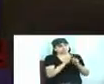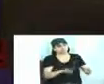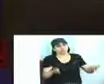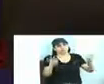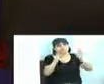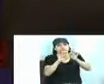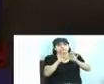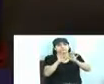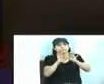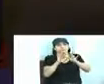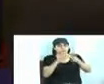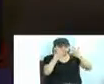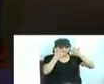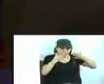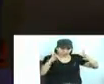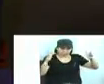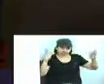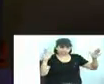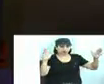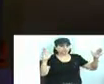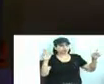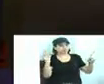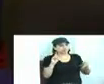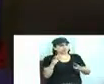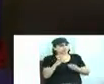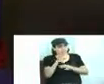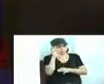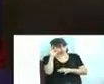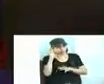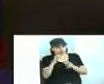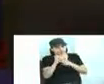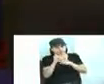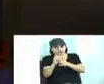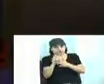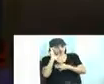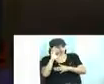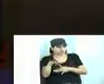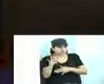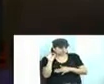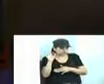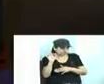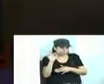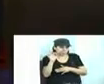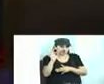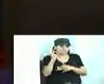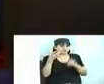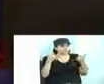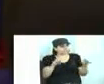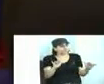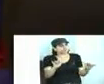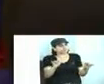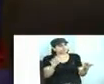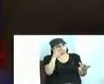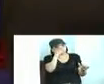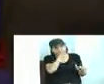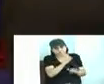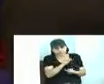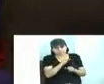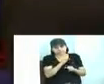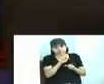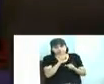is we open ourselves up to where Spirit is leading, we are going to find that there is yet mystery and wonder